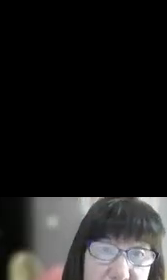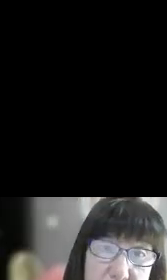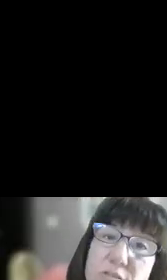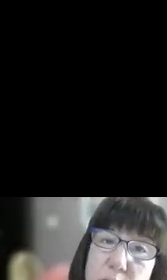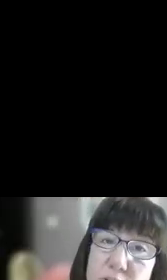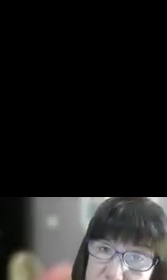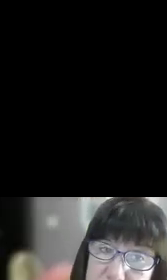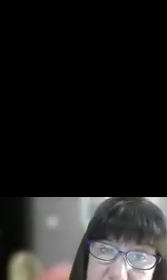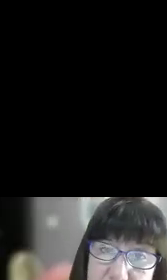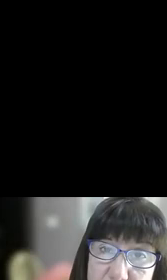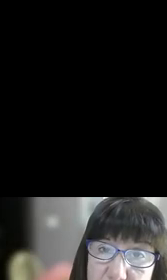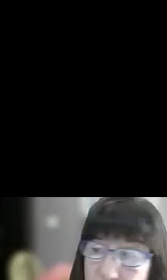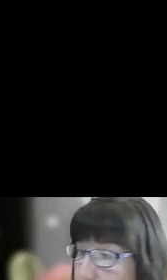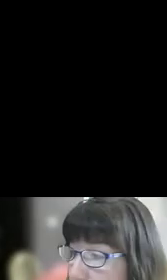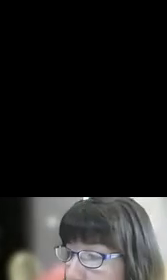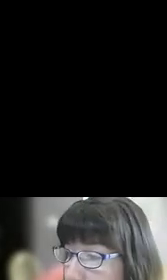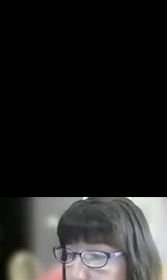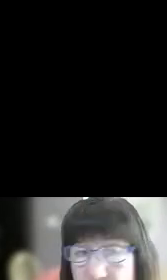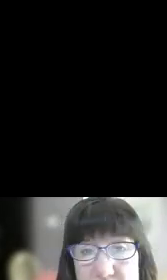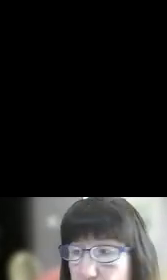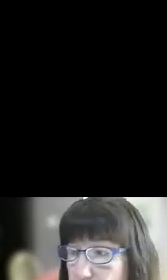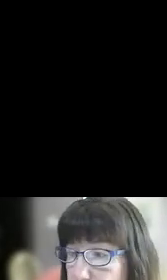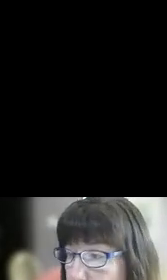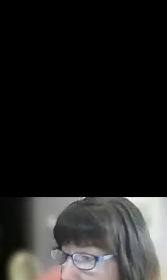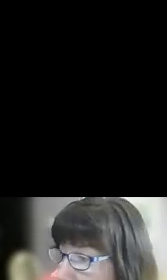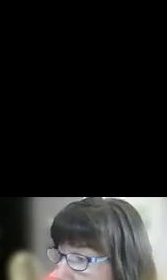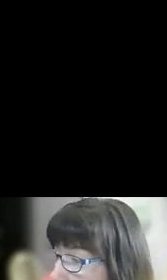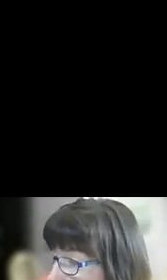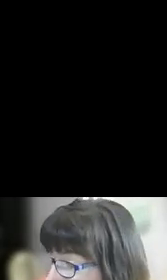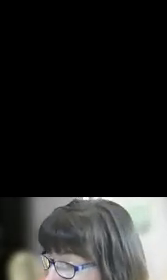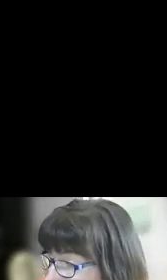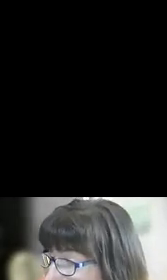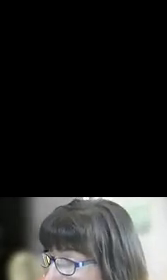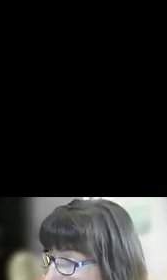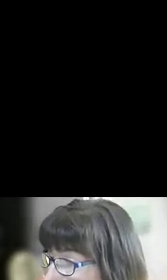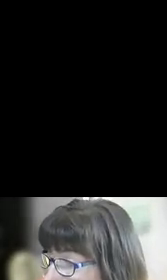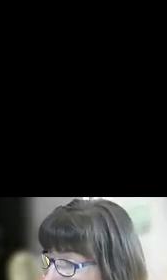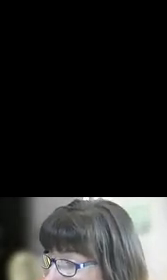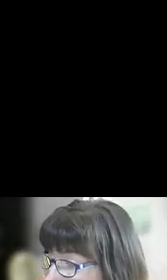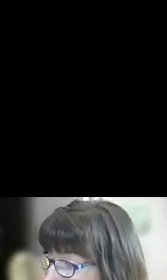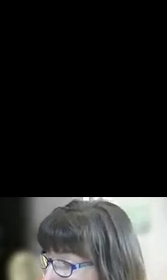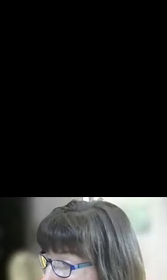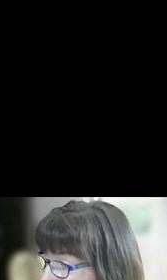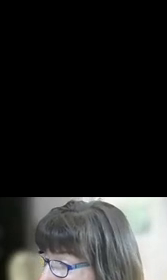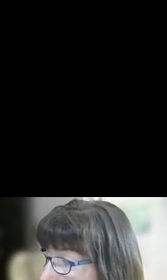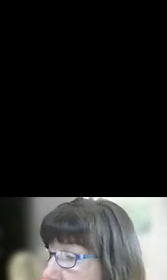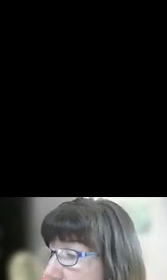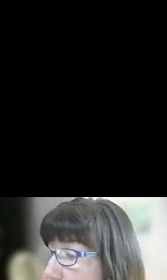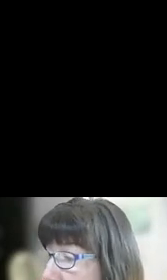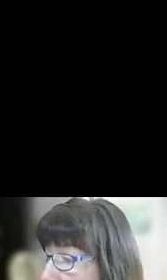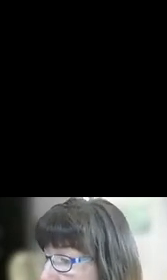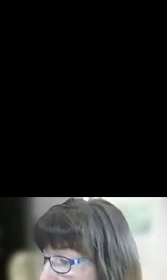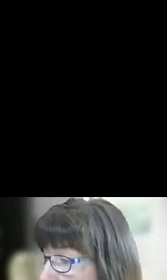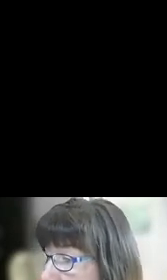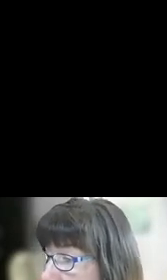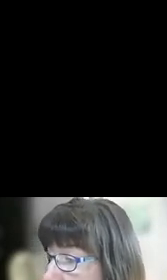recommended introductory courses to take for that area of study that you're interested in. So that's the best way to look at that one. We